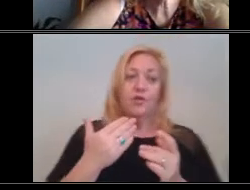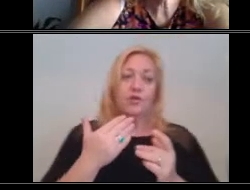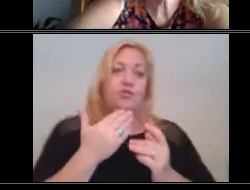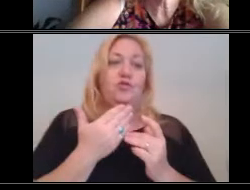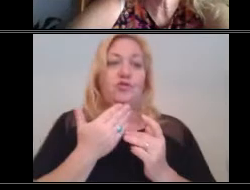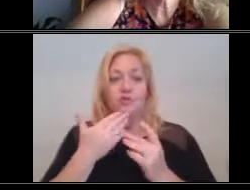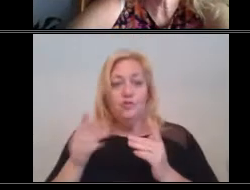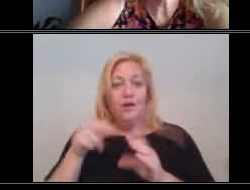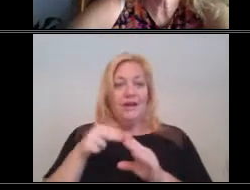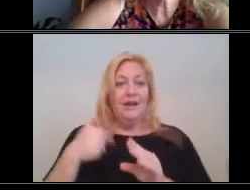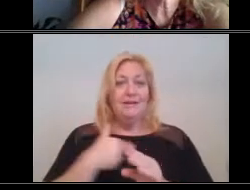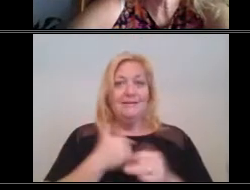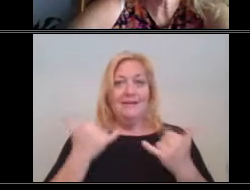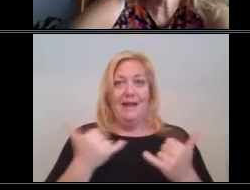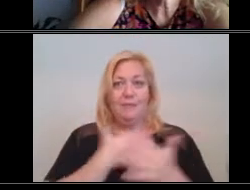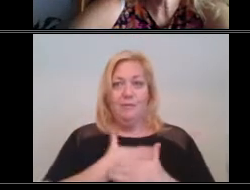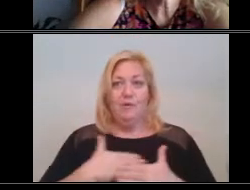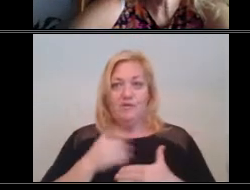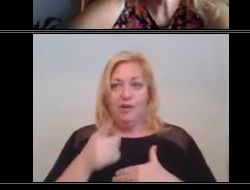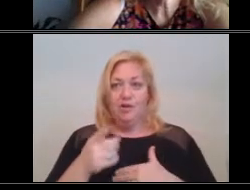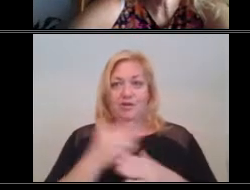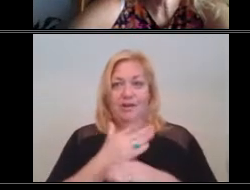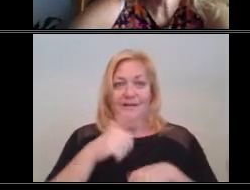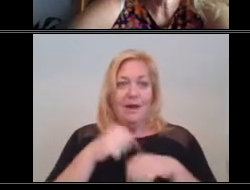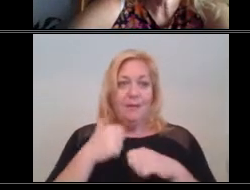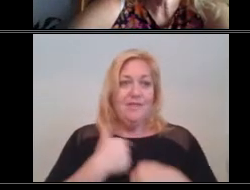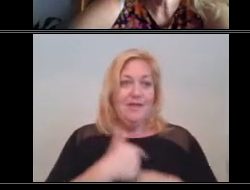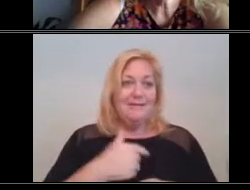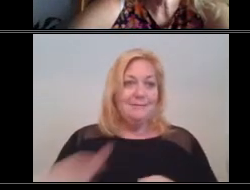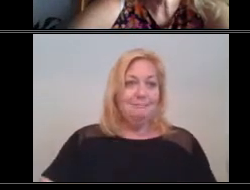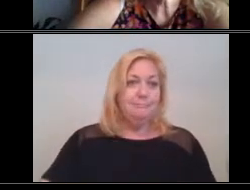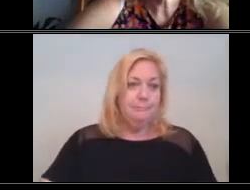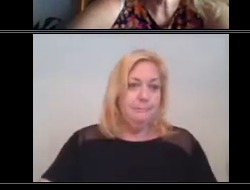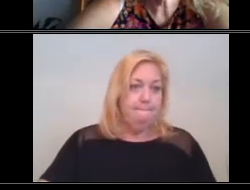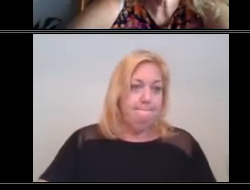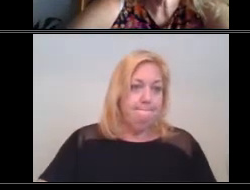time is valuable and we appreciate you sharing some time with us.